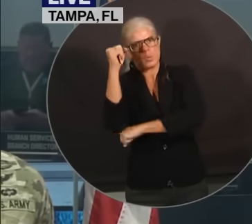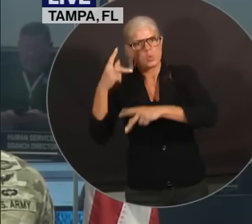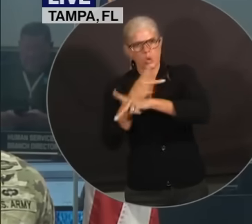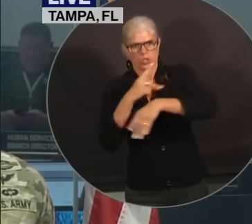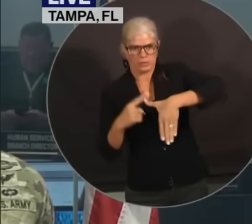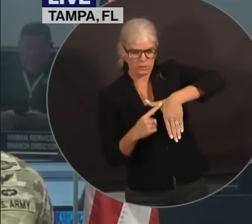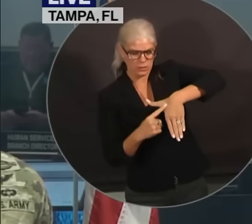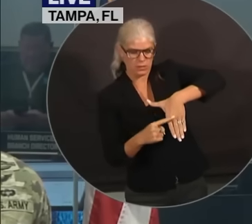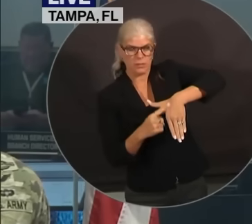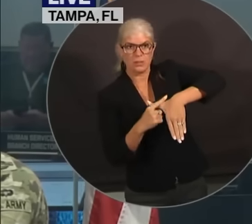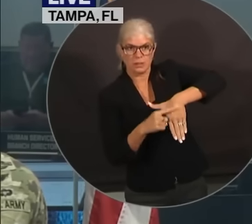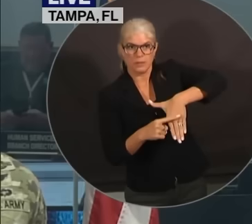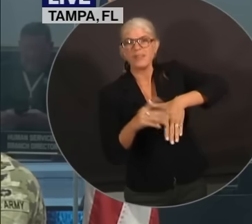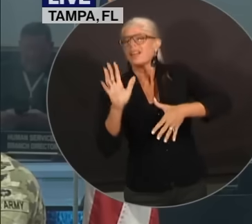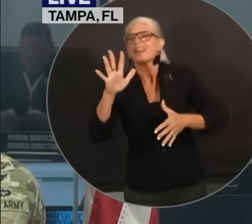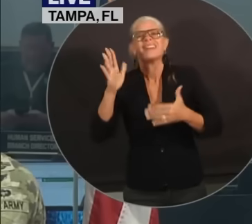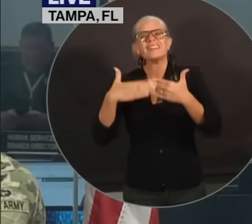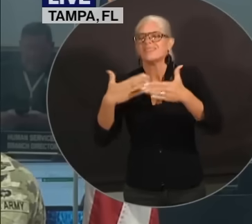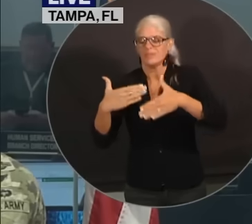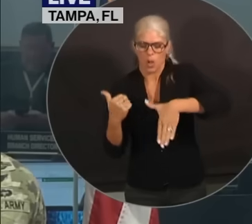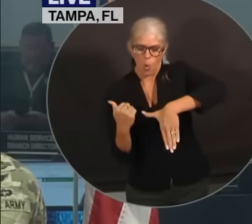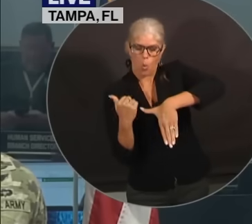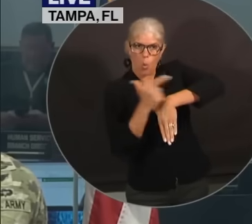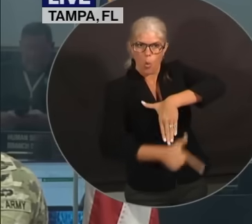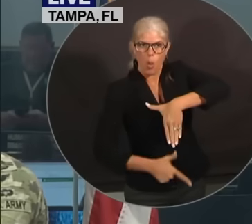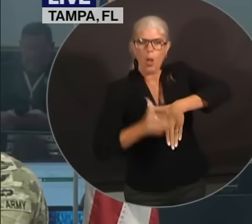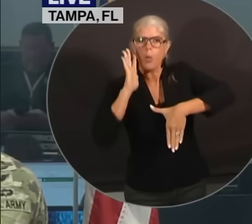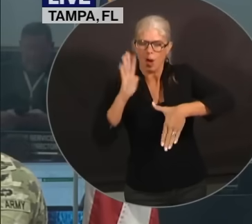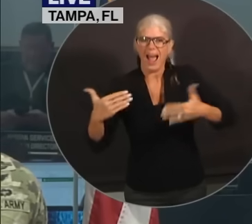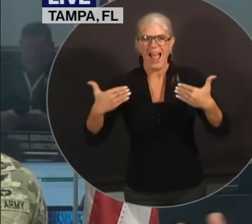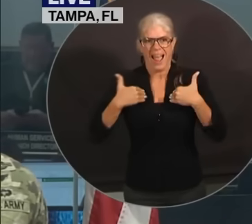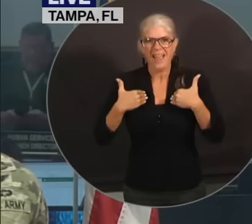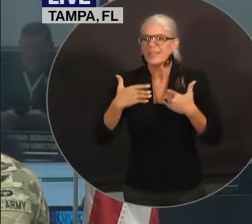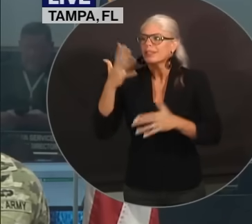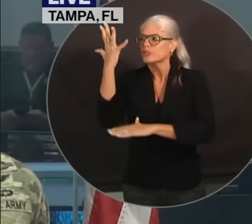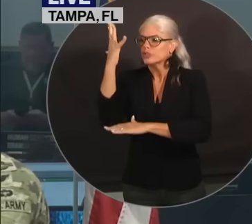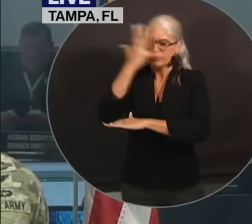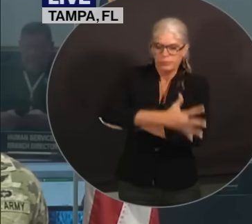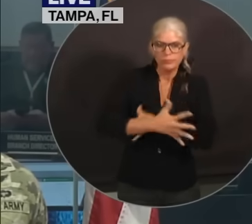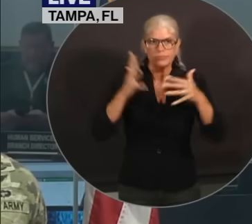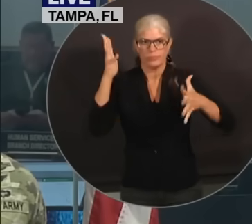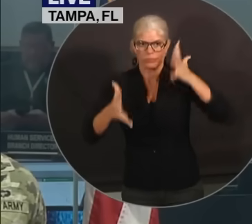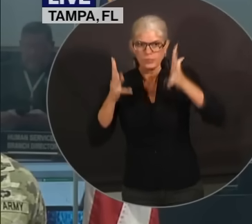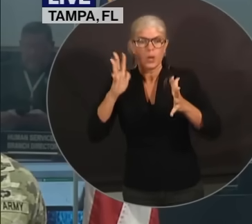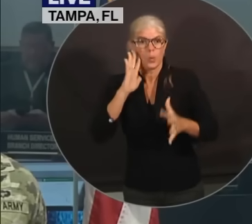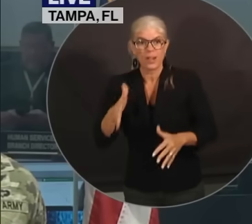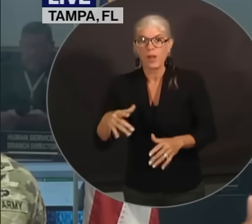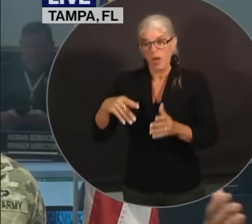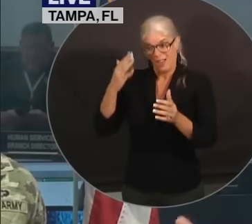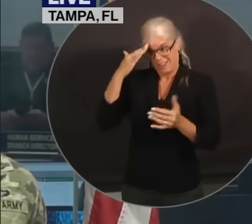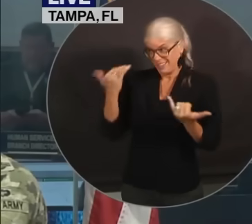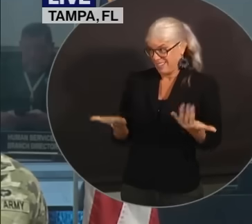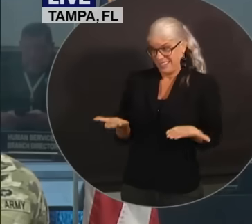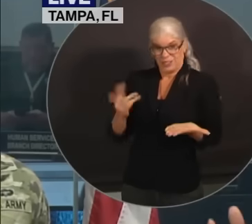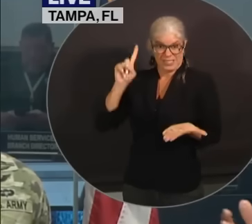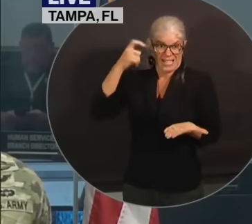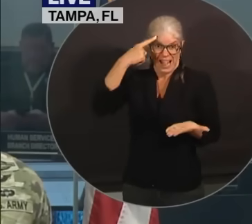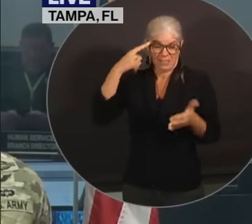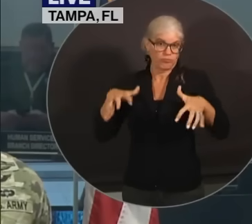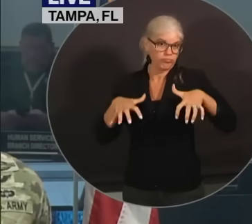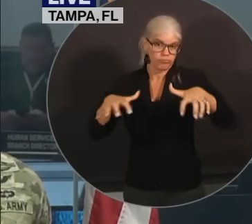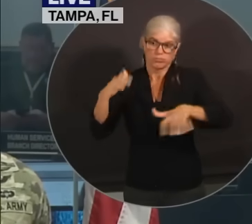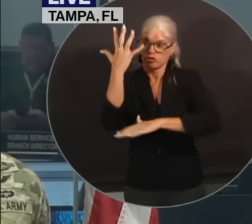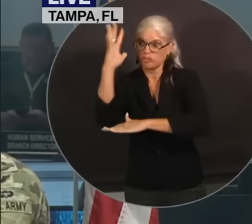way. Obviously, if it hits direct into Tallahassee with the trees that we have here, and it's nice, but it